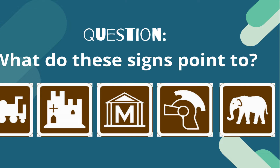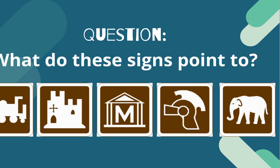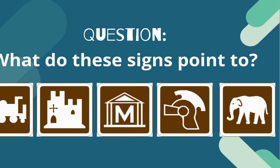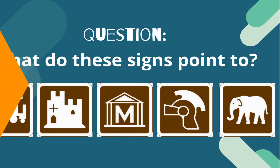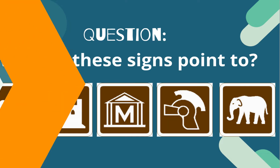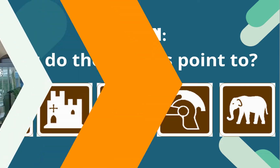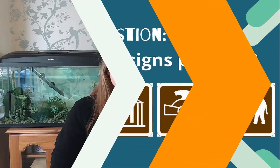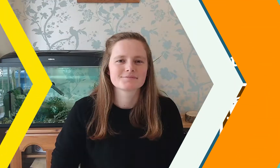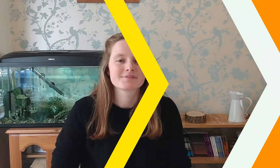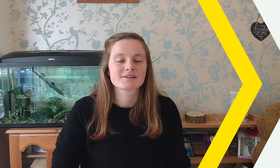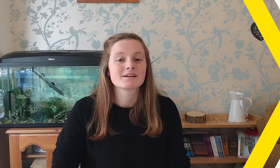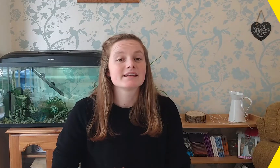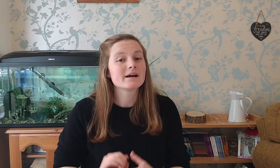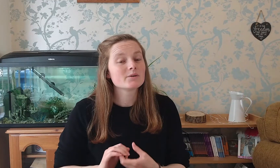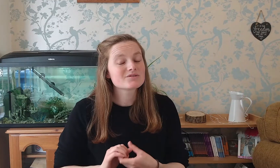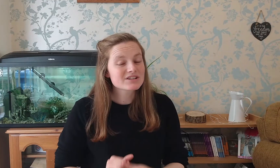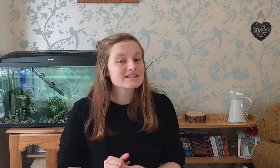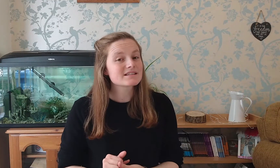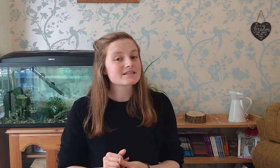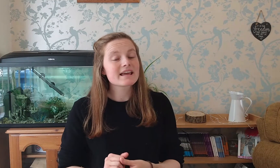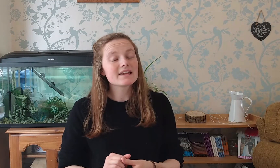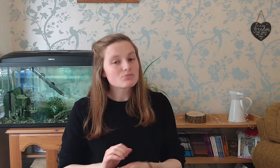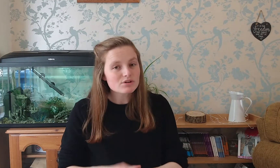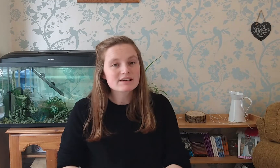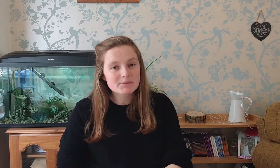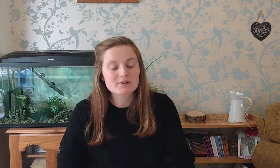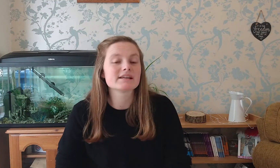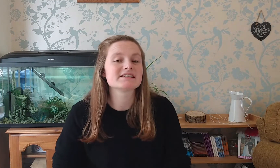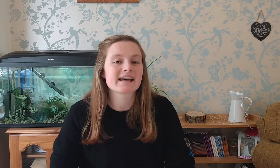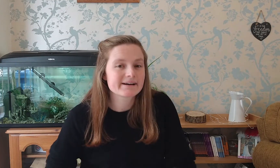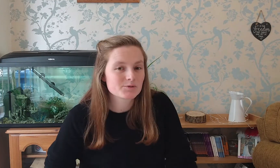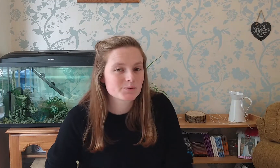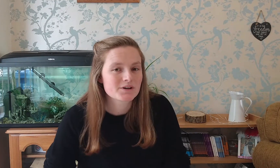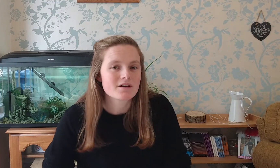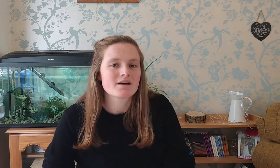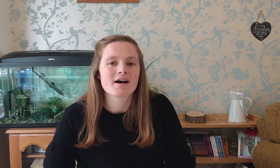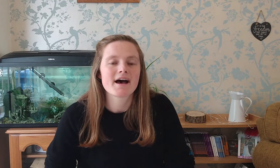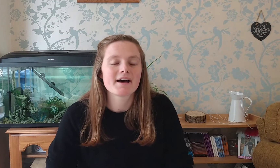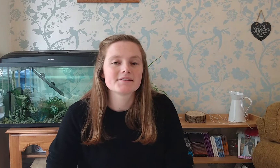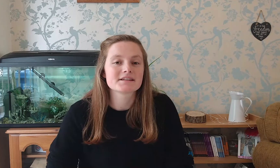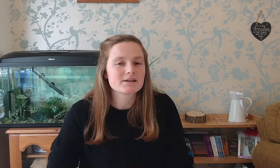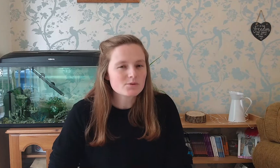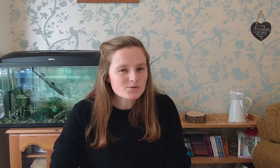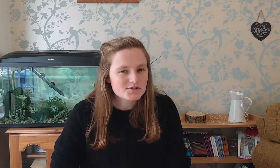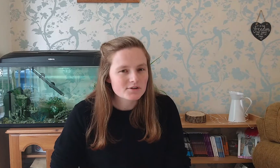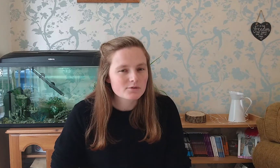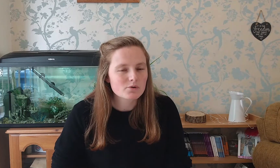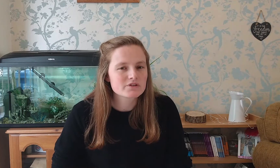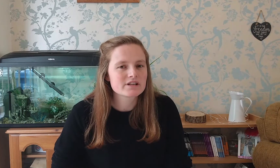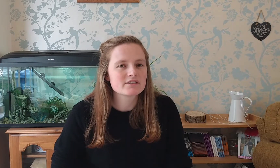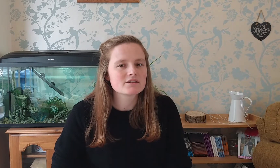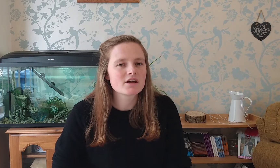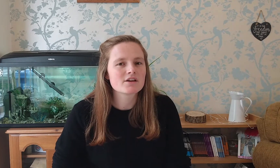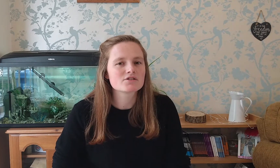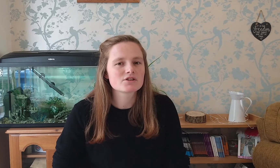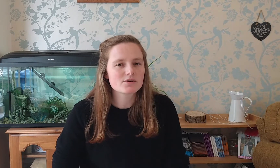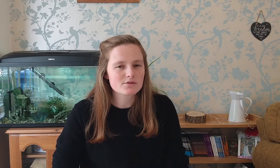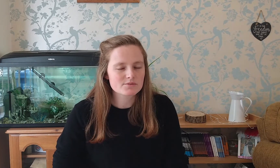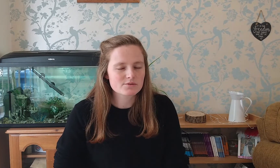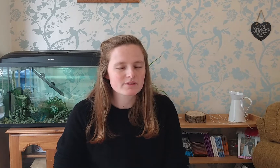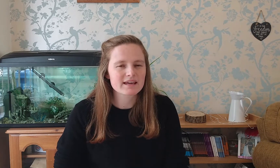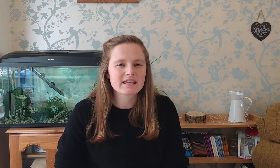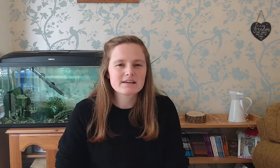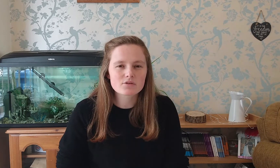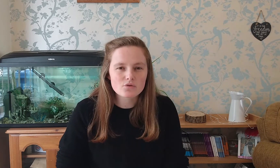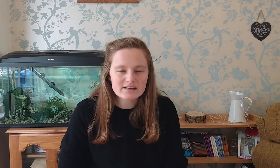Jesus, he really wanted to help And he also wanted to show